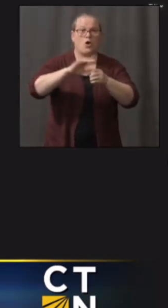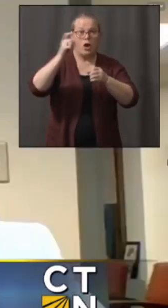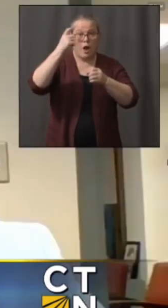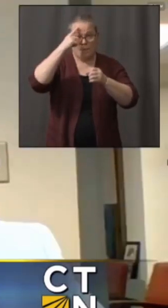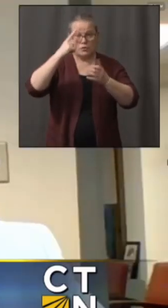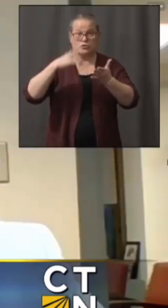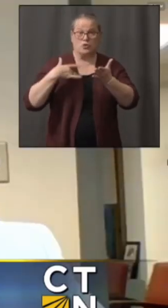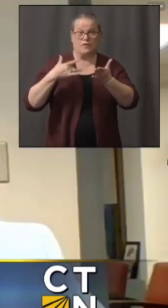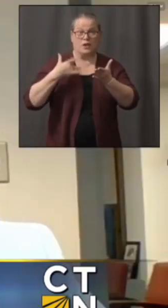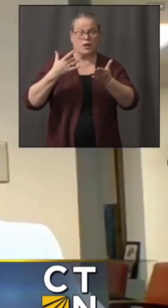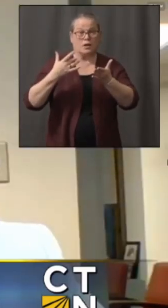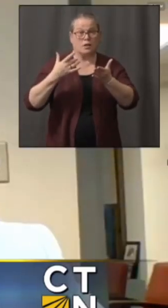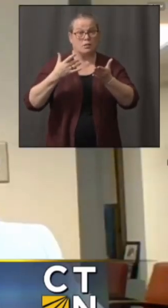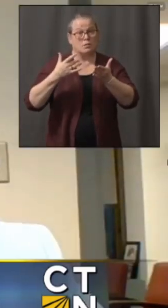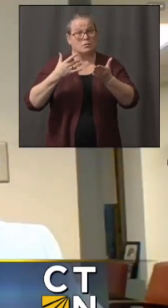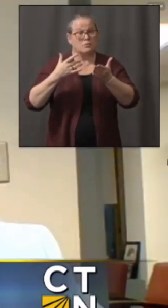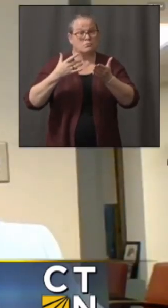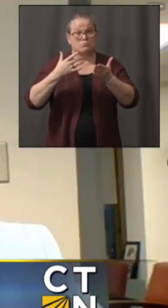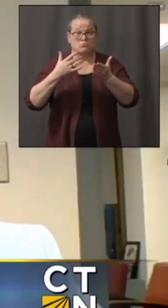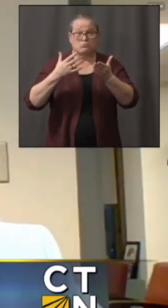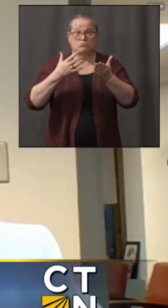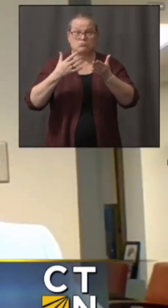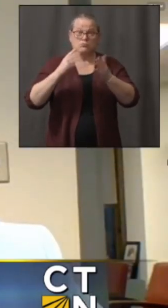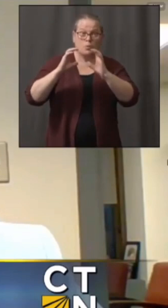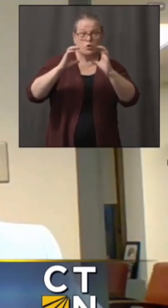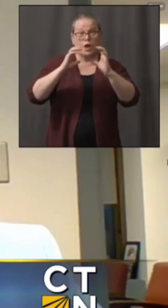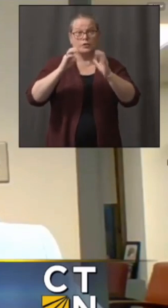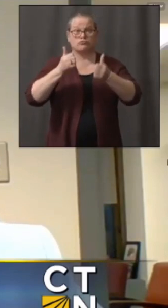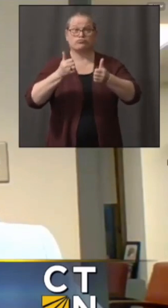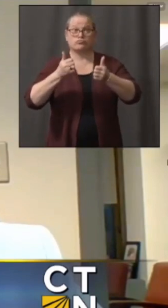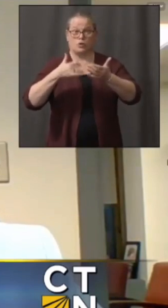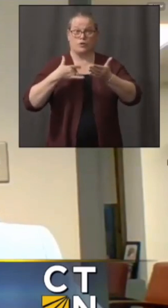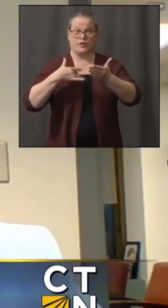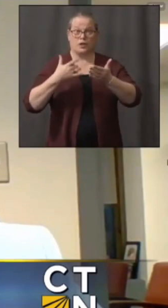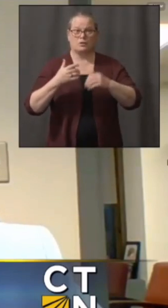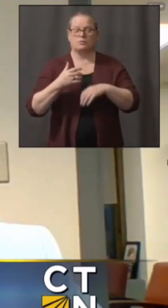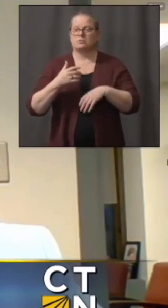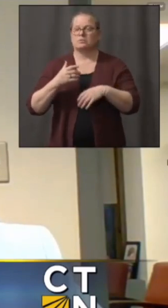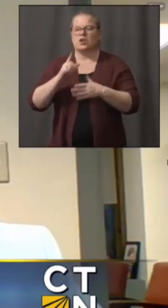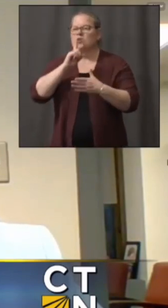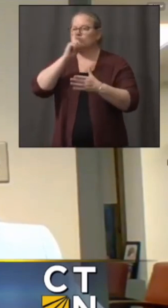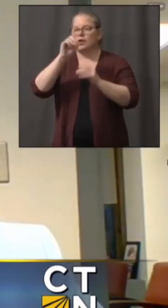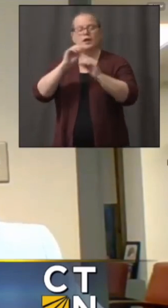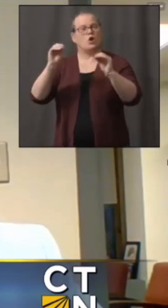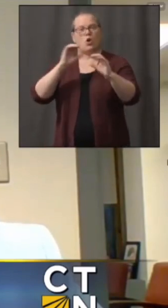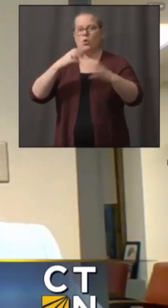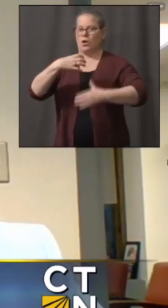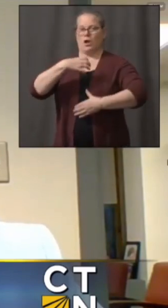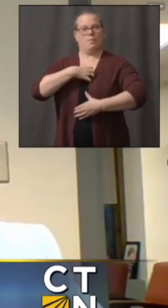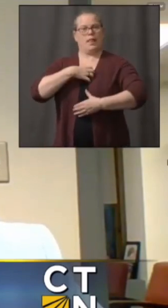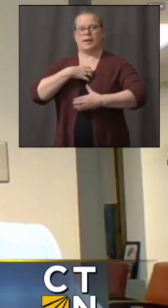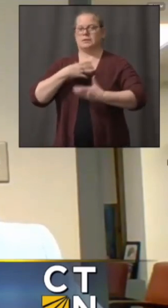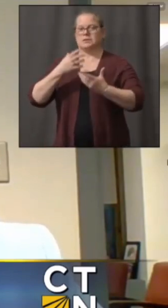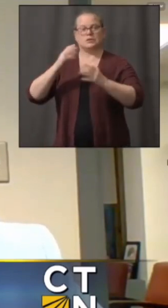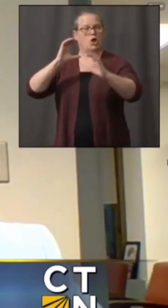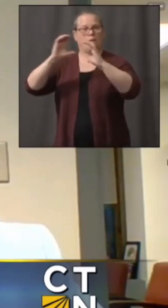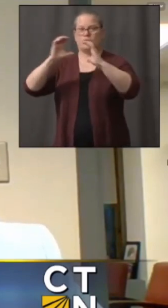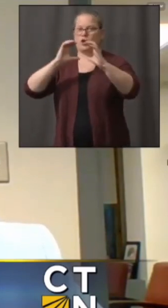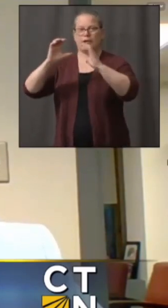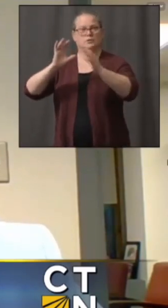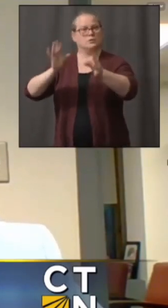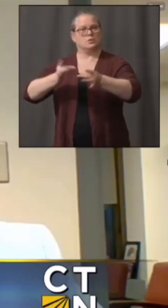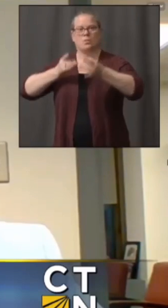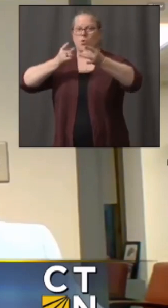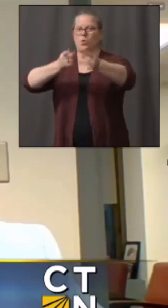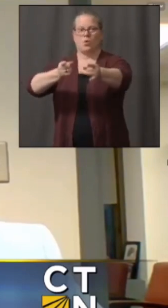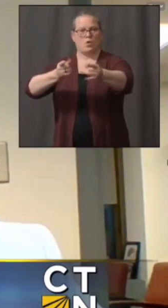We really have no complaints. Things have been going very smoothly based on the level of communication that happens. We meet, it was for